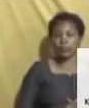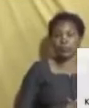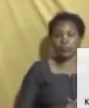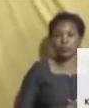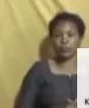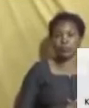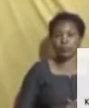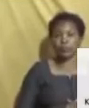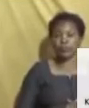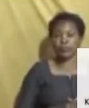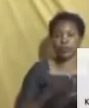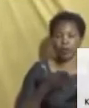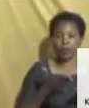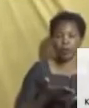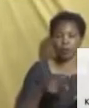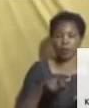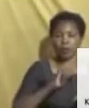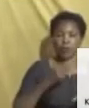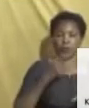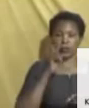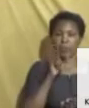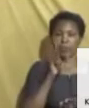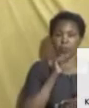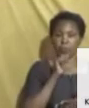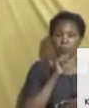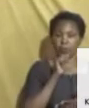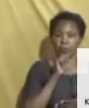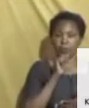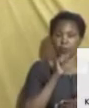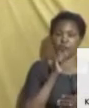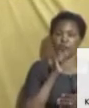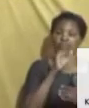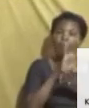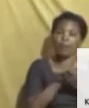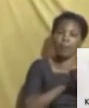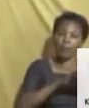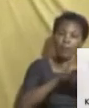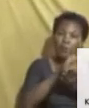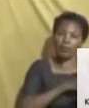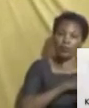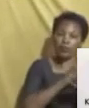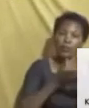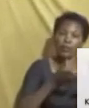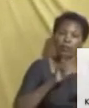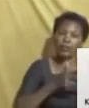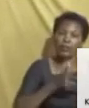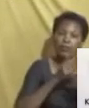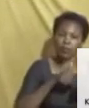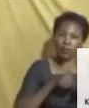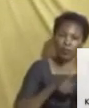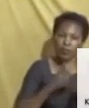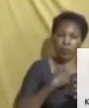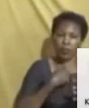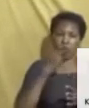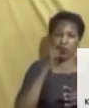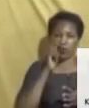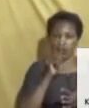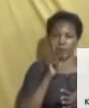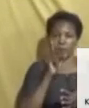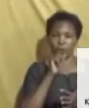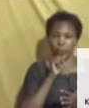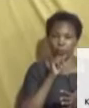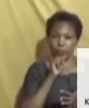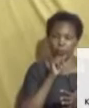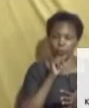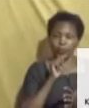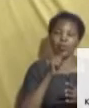Now, we have seen what the basic structure is. We have seen the extent of